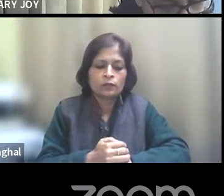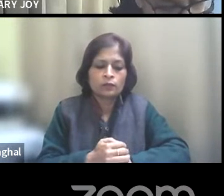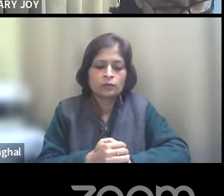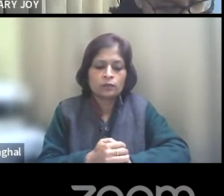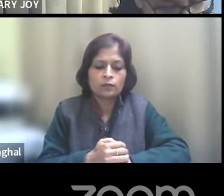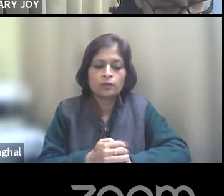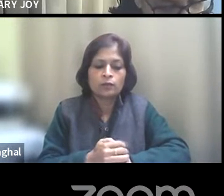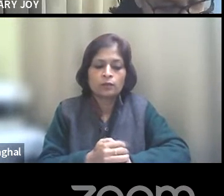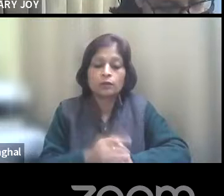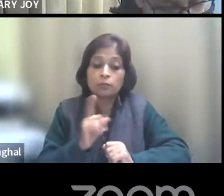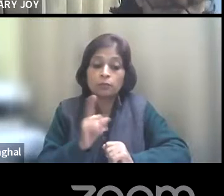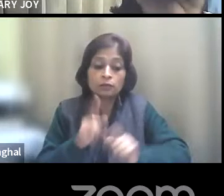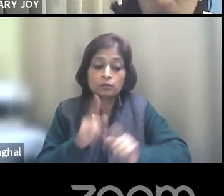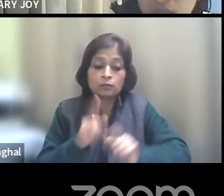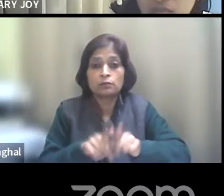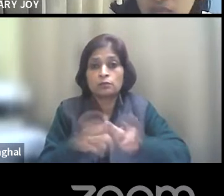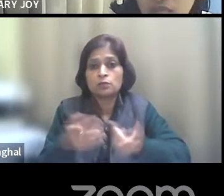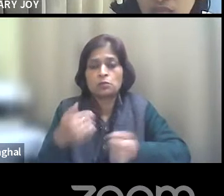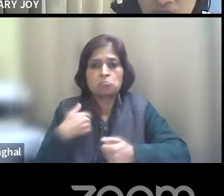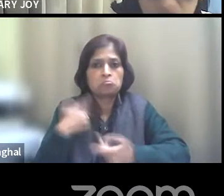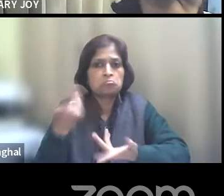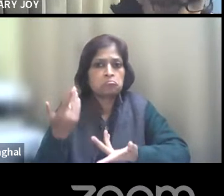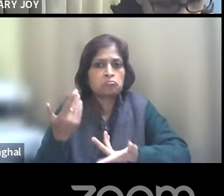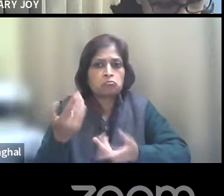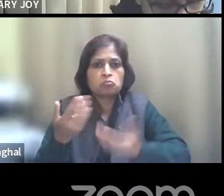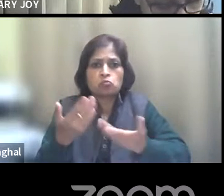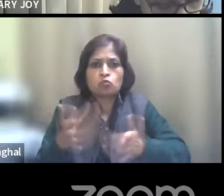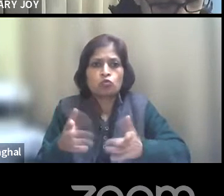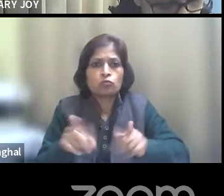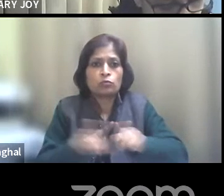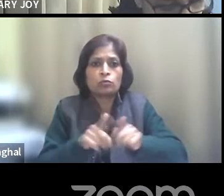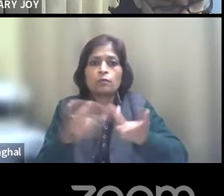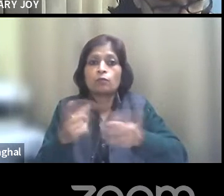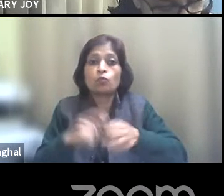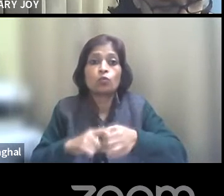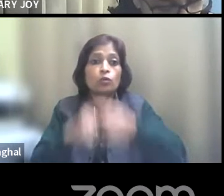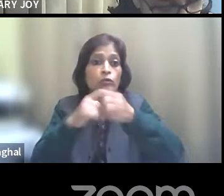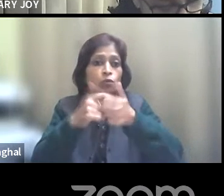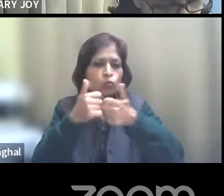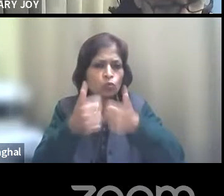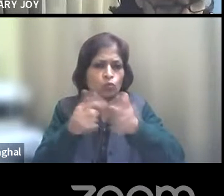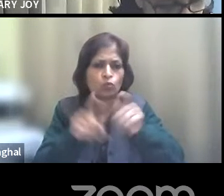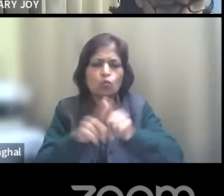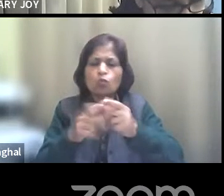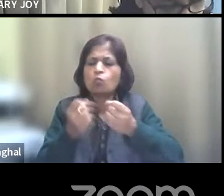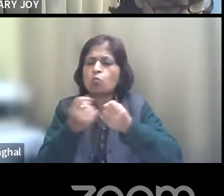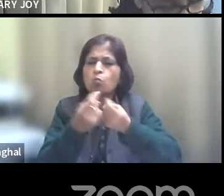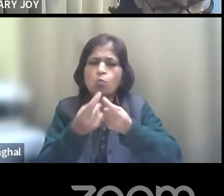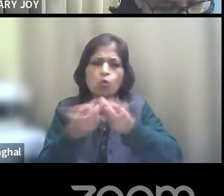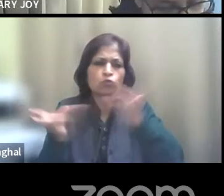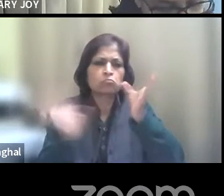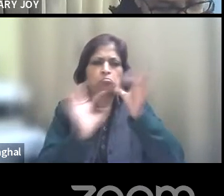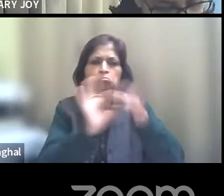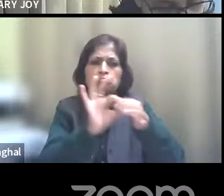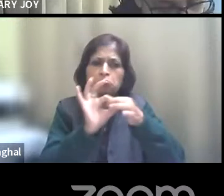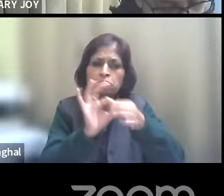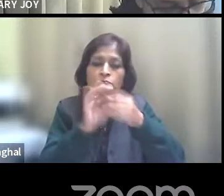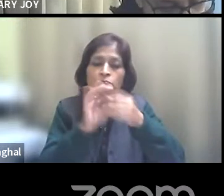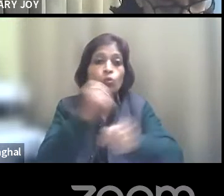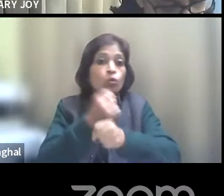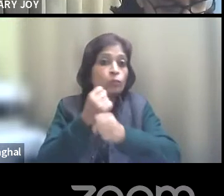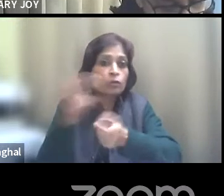but whatever is there is very good quality, very high quality, and a lot of linkages between government